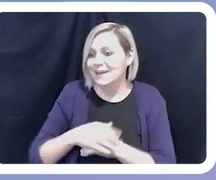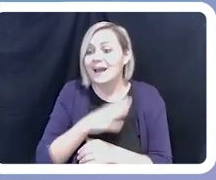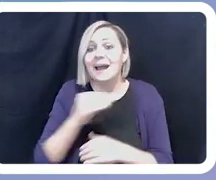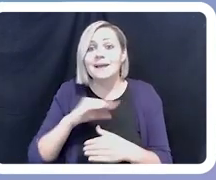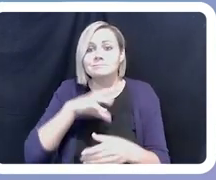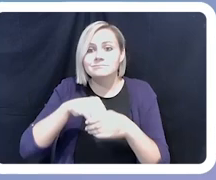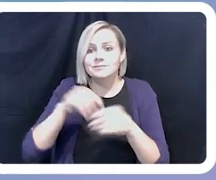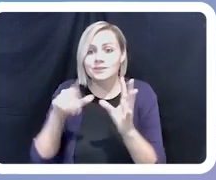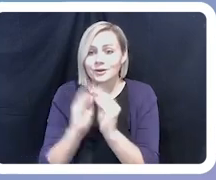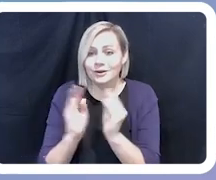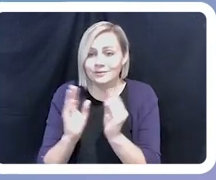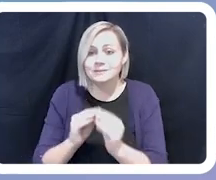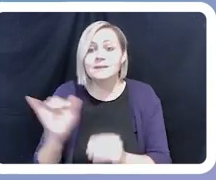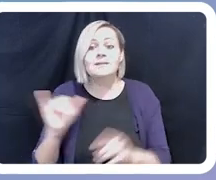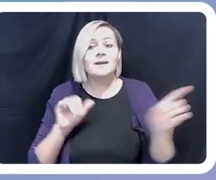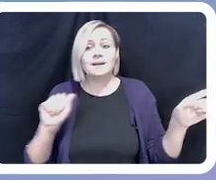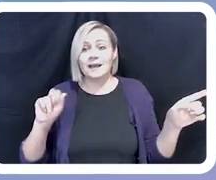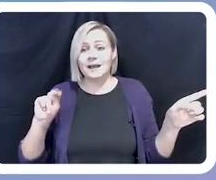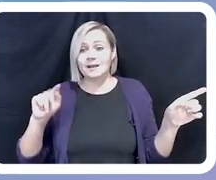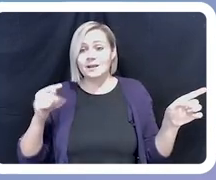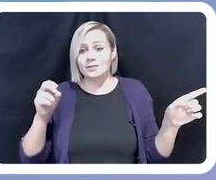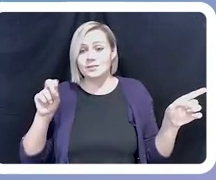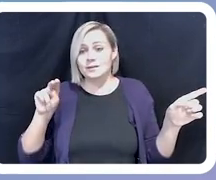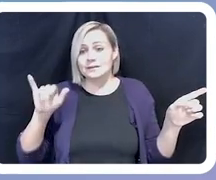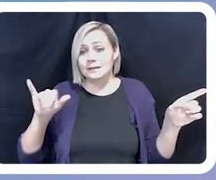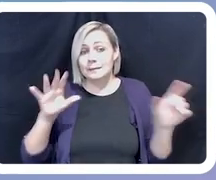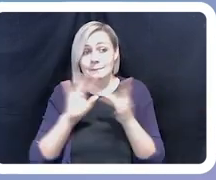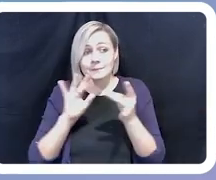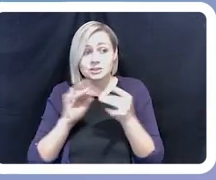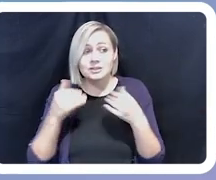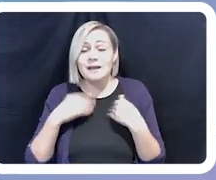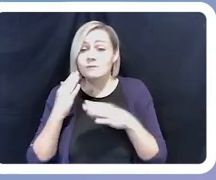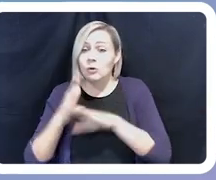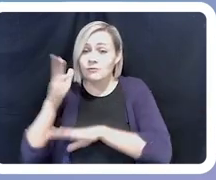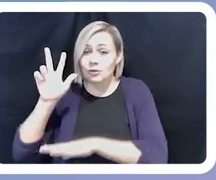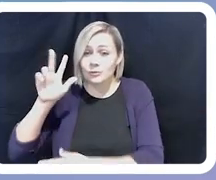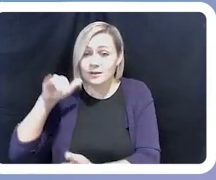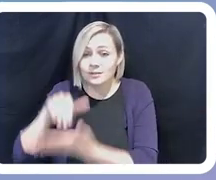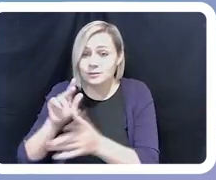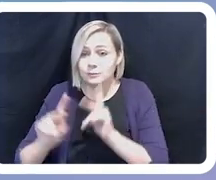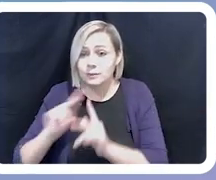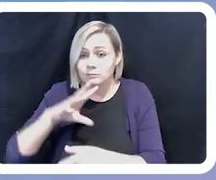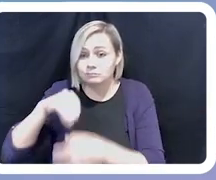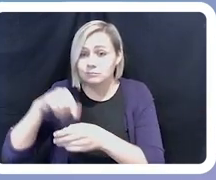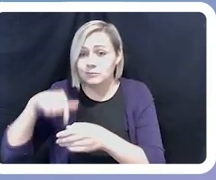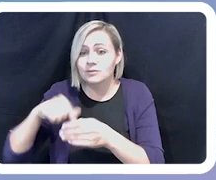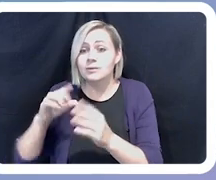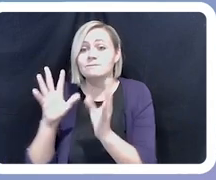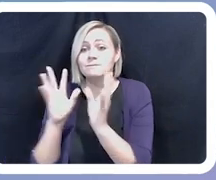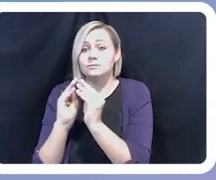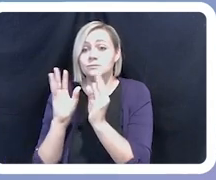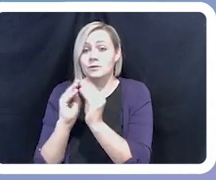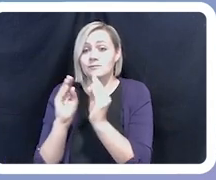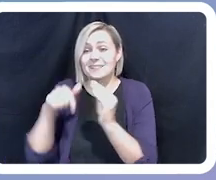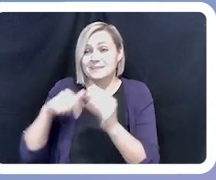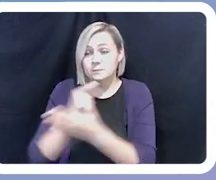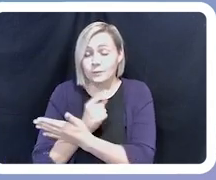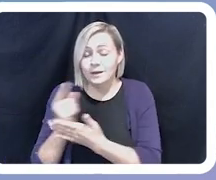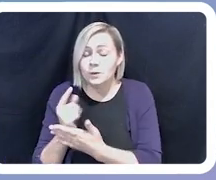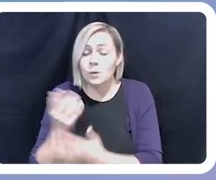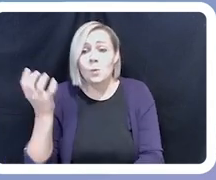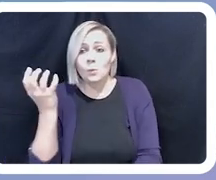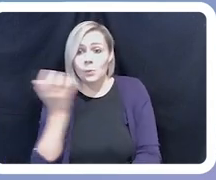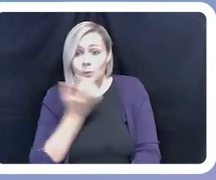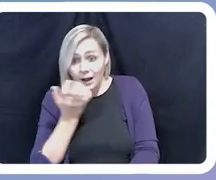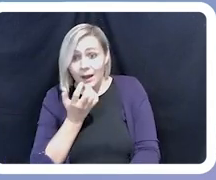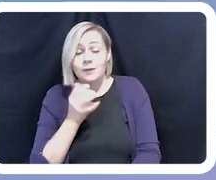as Anthony mentioned, well, at the start of the event, there are over 3,000 people participating in the Virtual Leadership Conference this week.